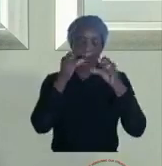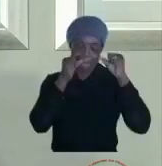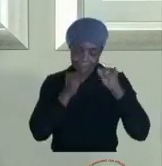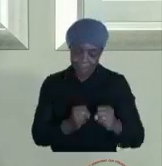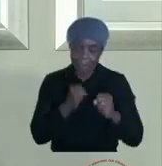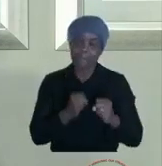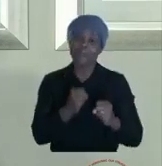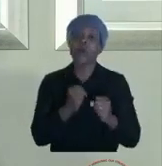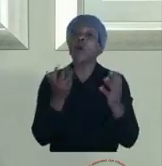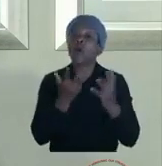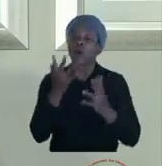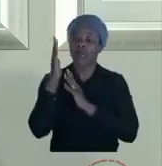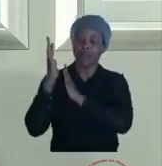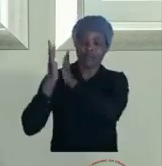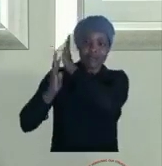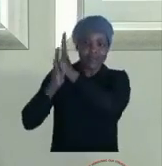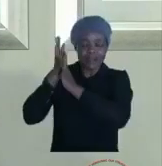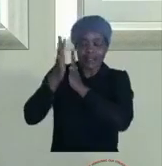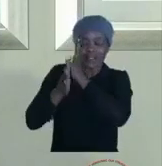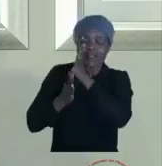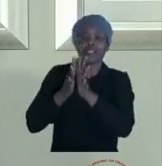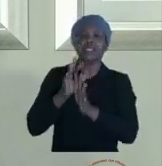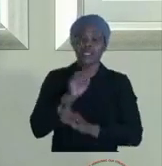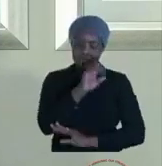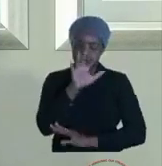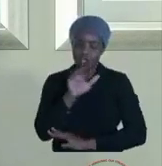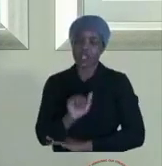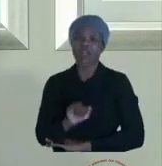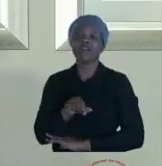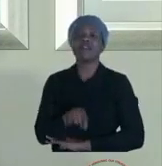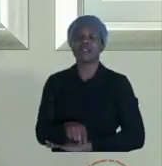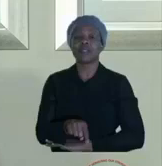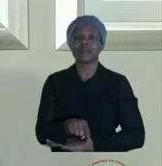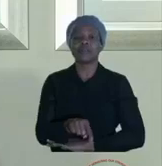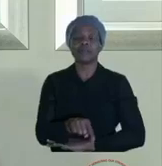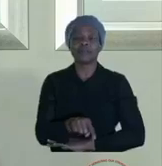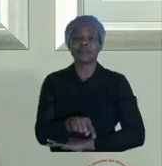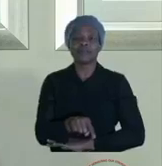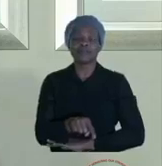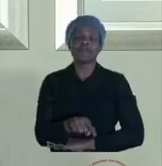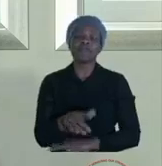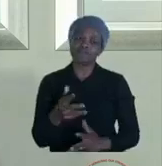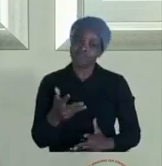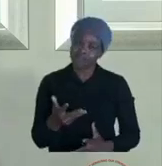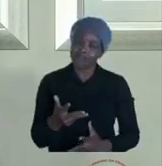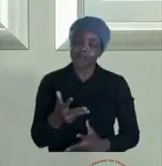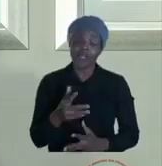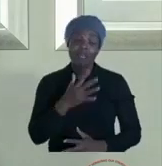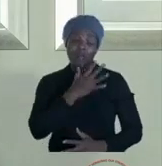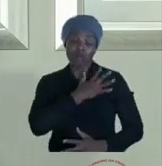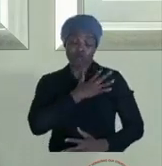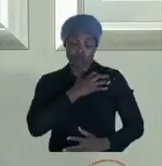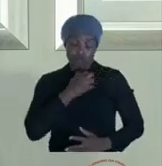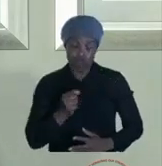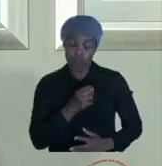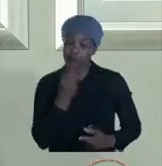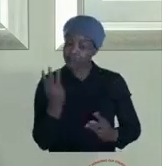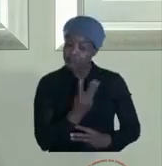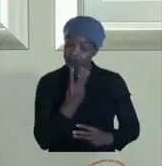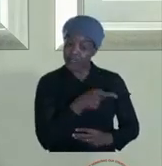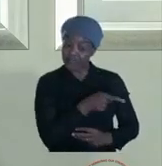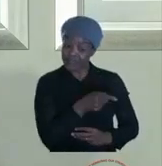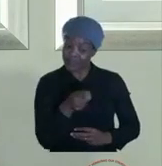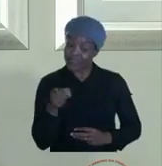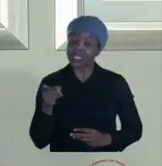that we are what we are because of these ultimate sacrifices and because of these heroes and heroines of